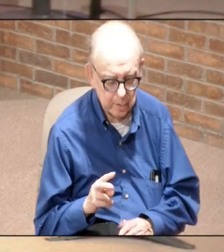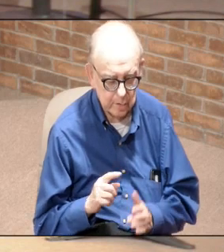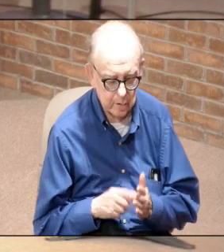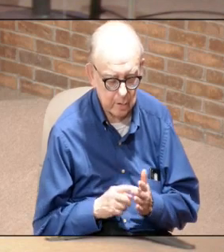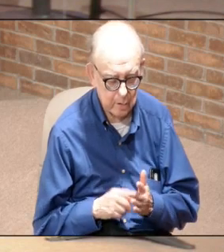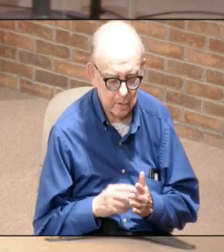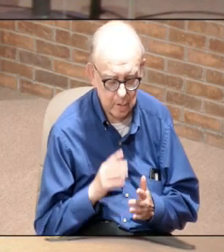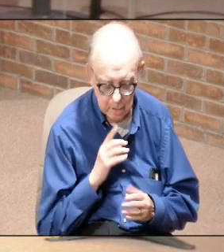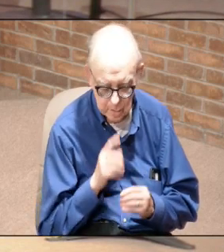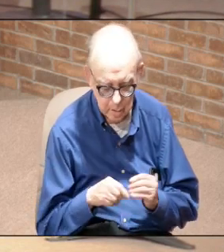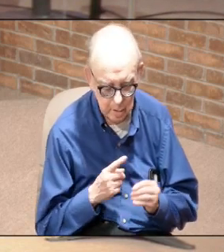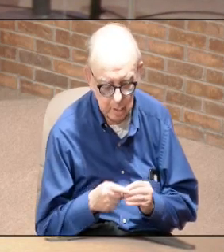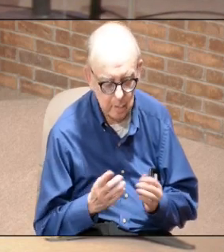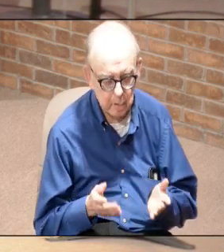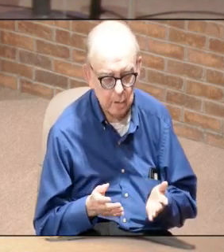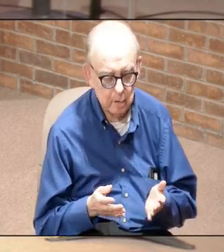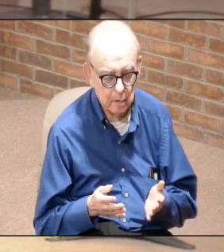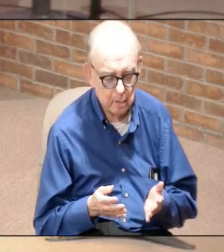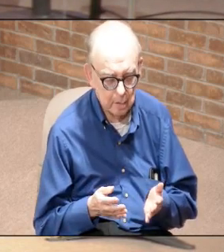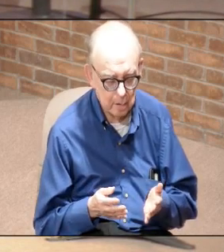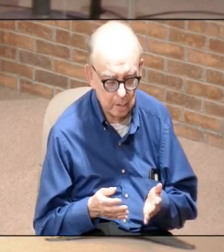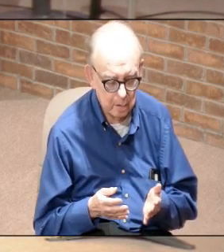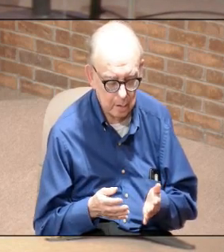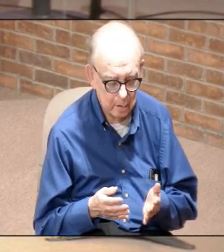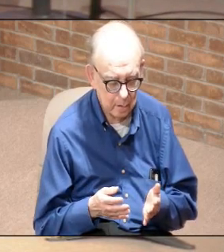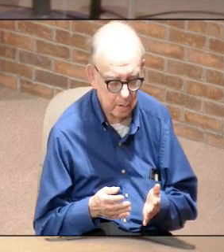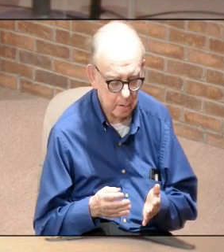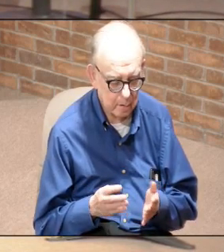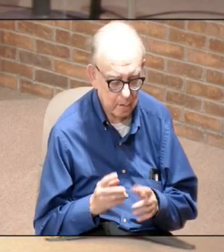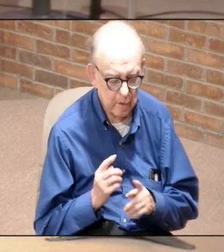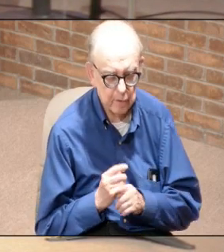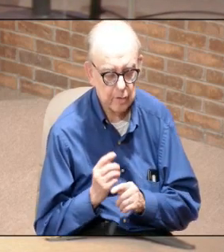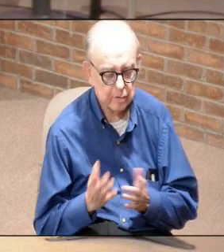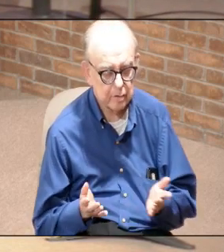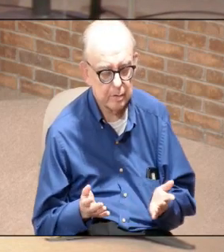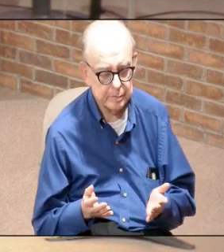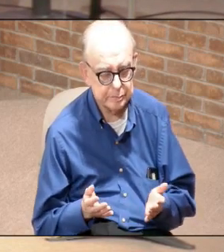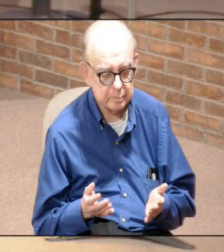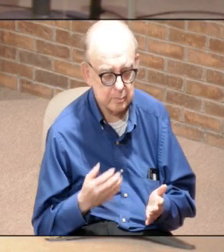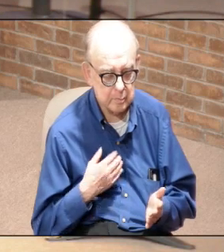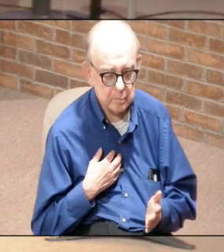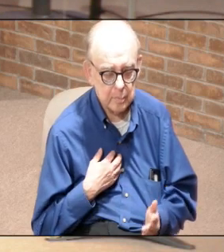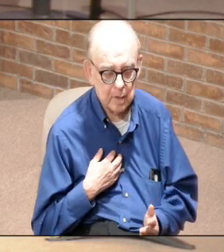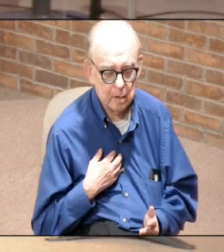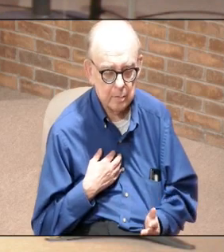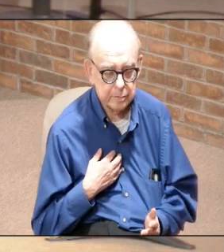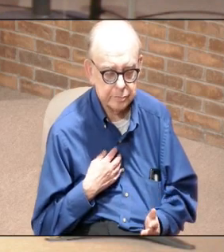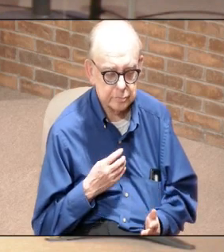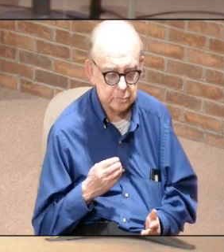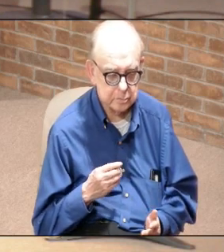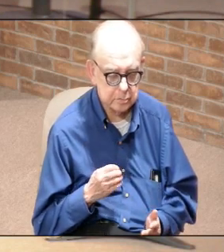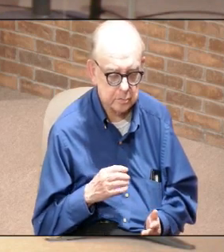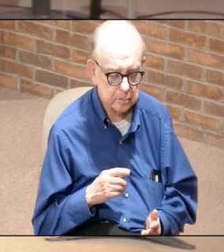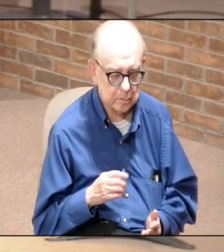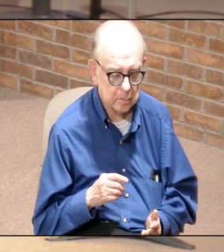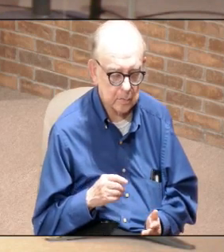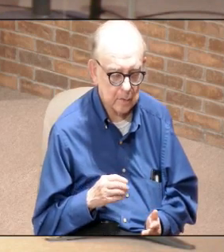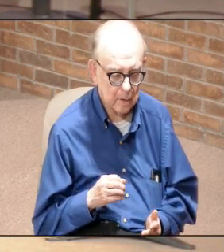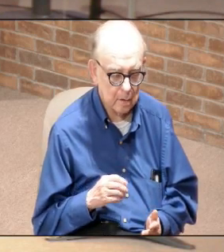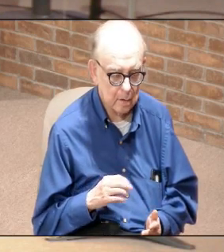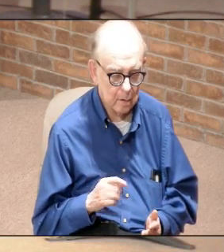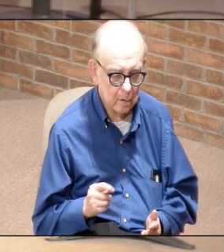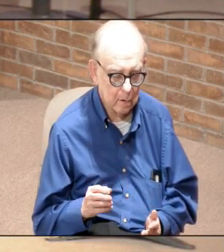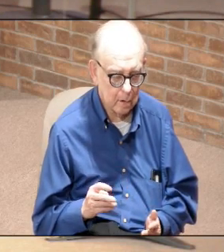and they were talking to him about this and this monster truck and all of this stuff. And they were having the monster jam for